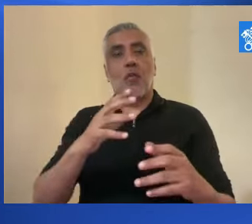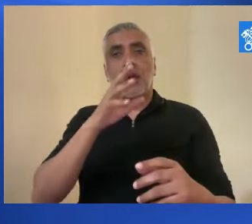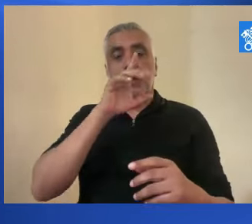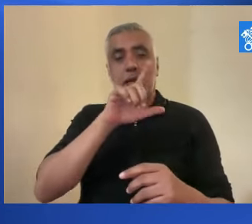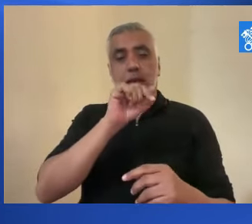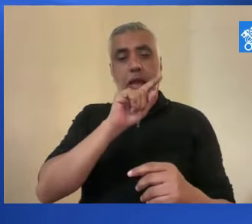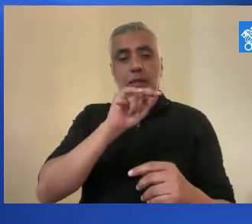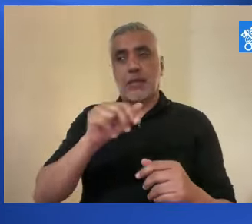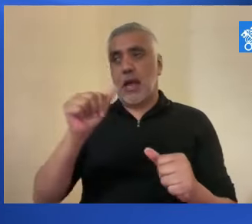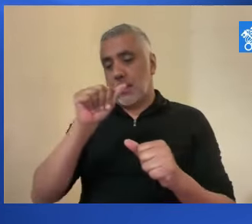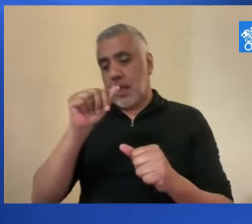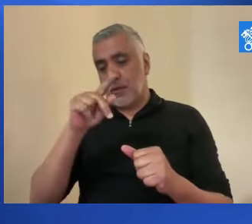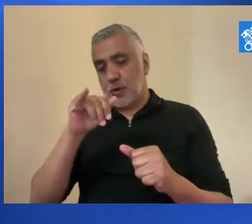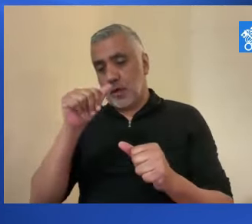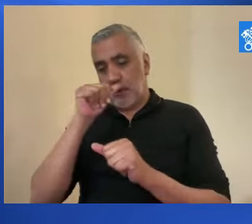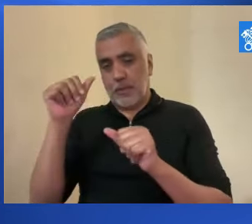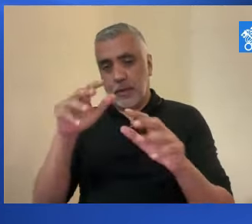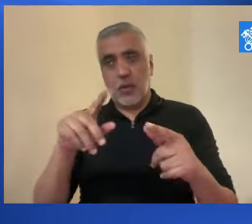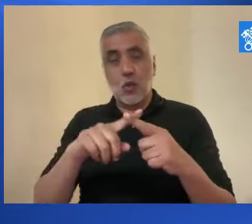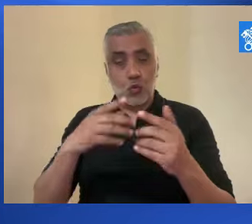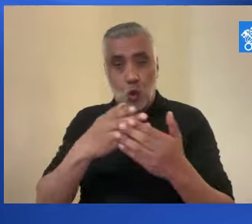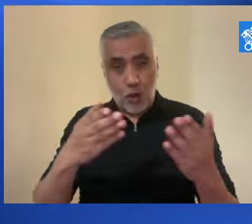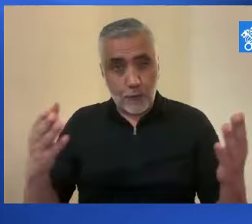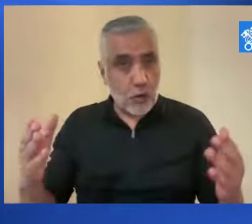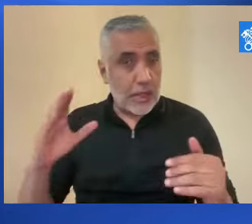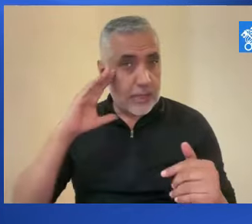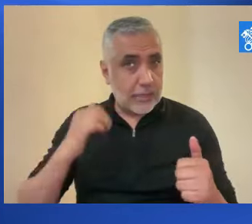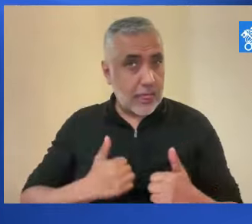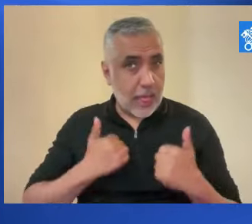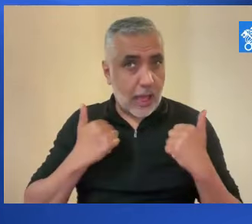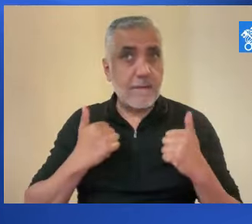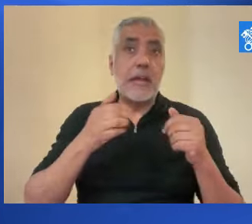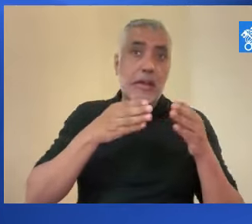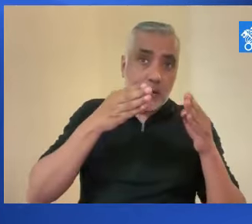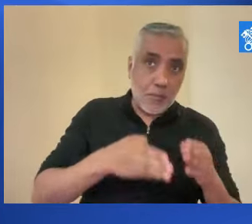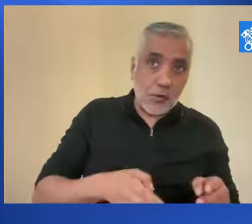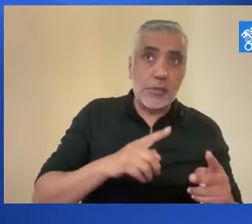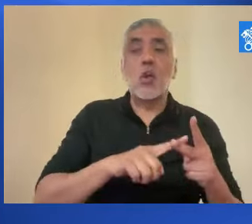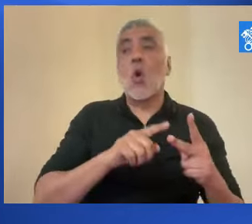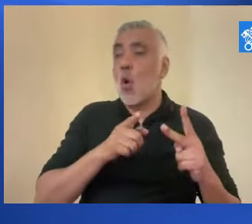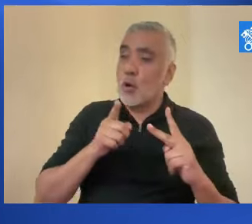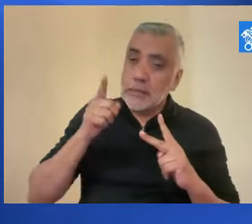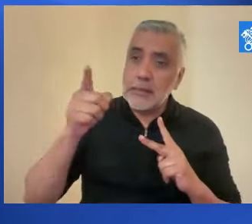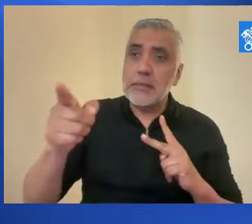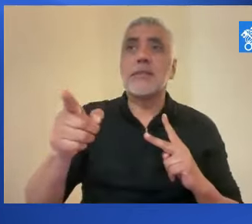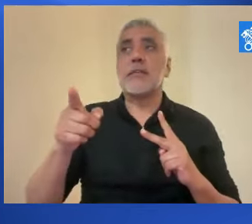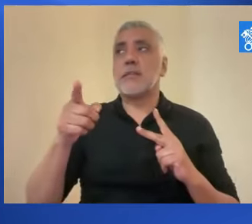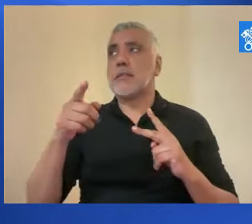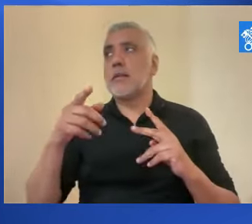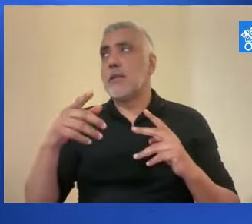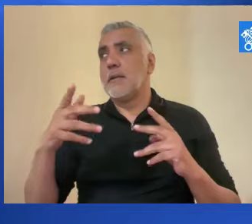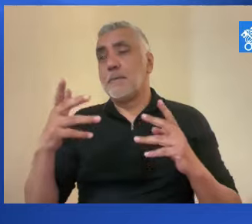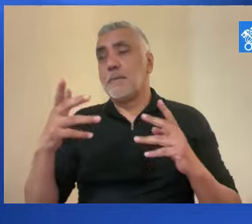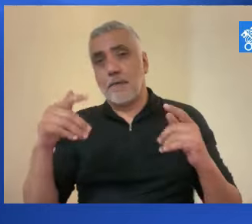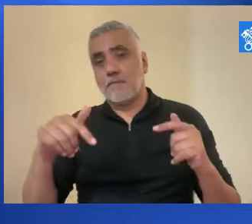listening live, whether in person in the Vatican or at distance via this or other broadcasts. So the Pope Mobile